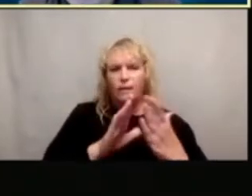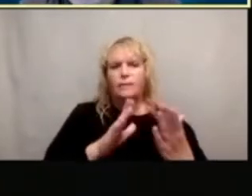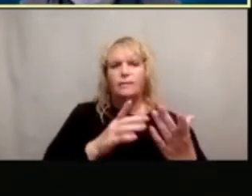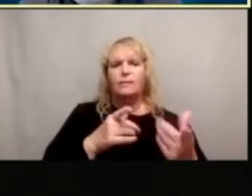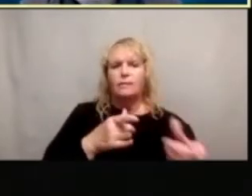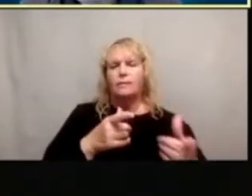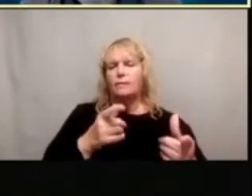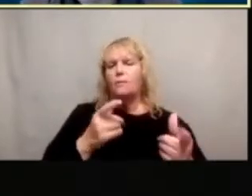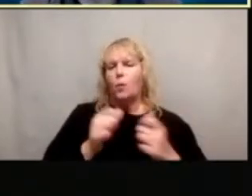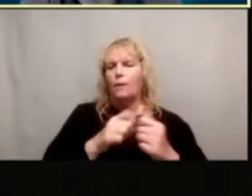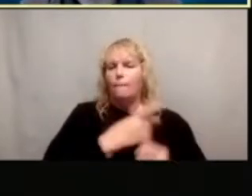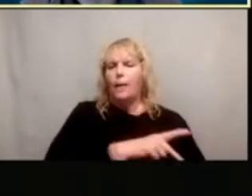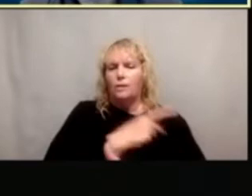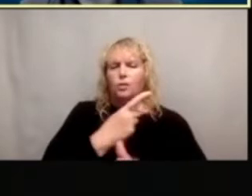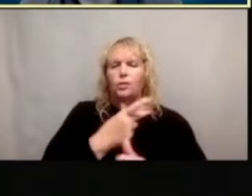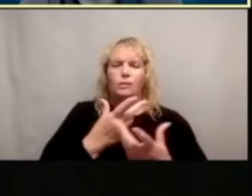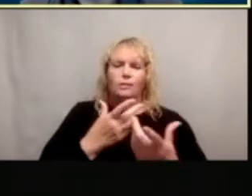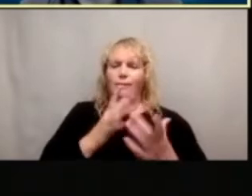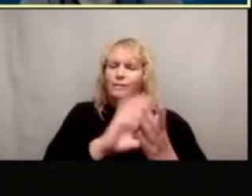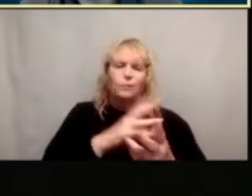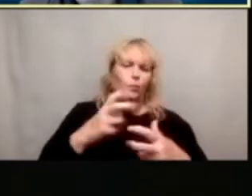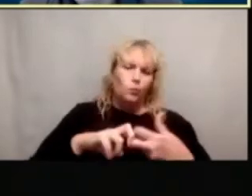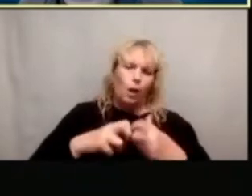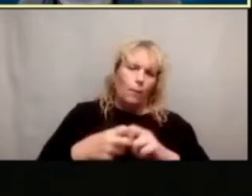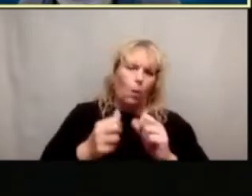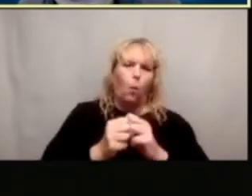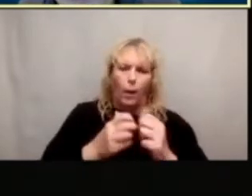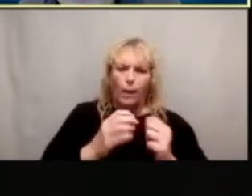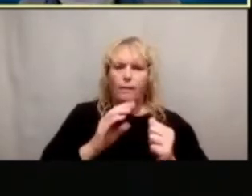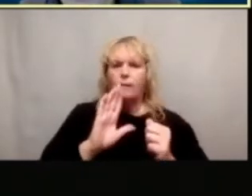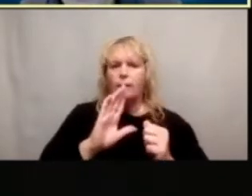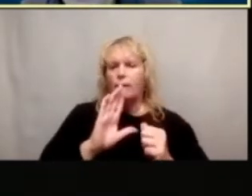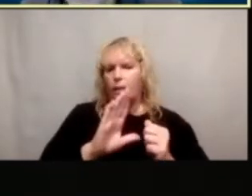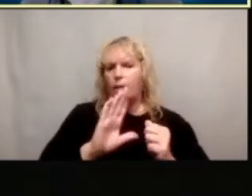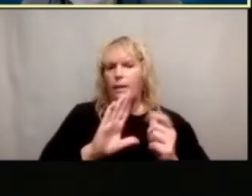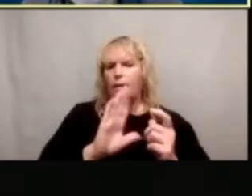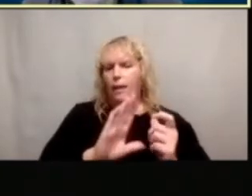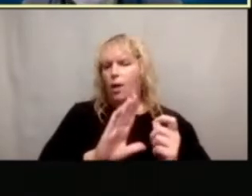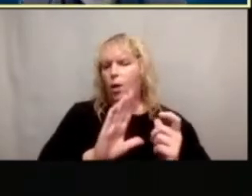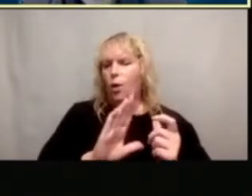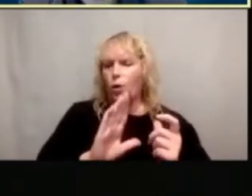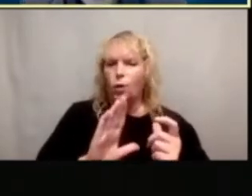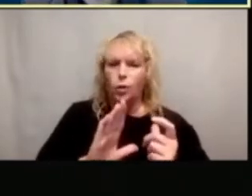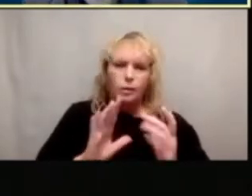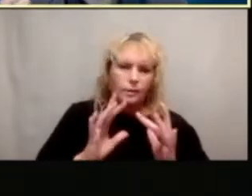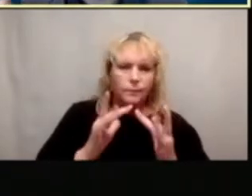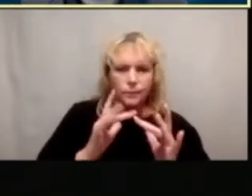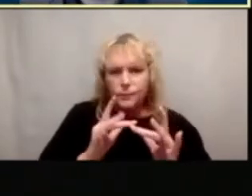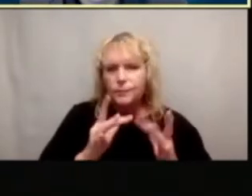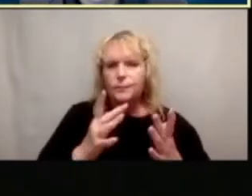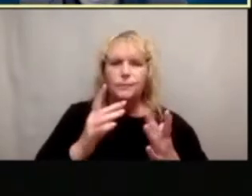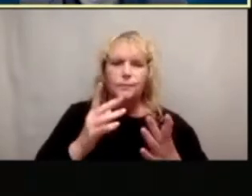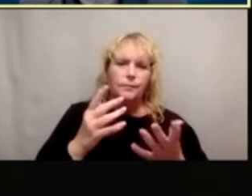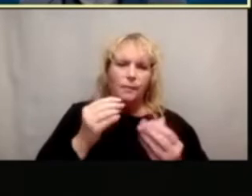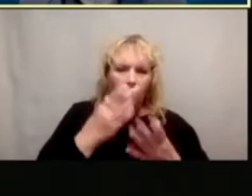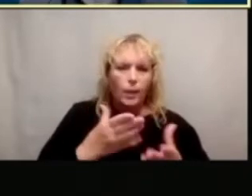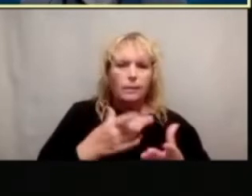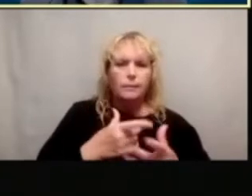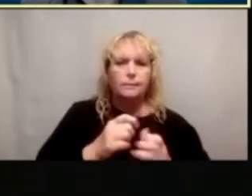technology. You can prioritize making your patient base more digitally